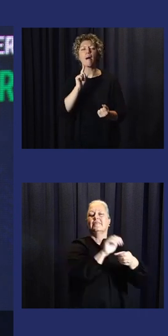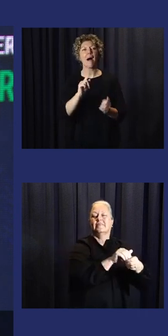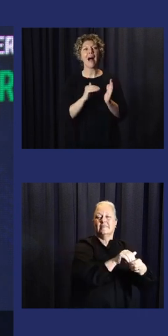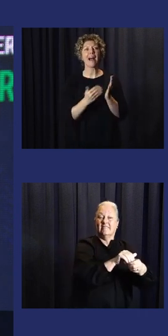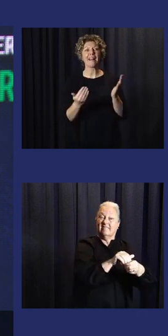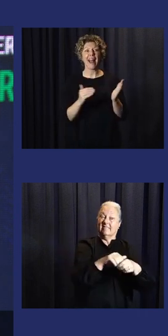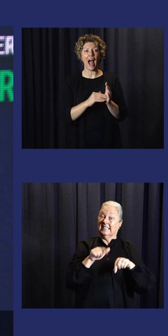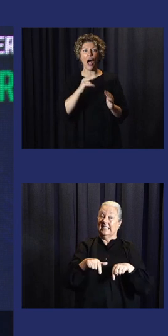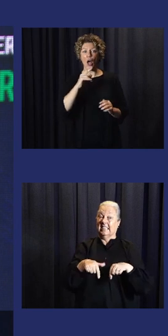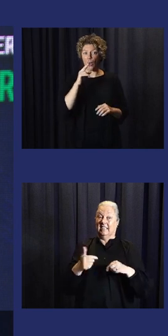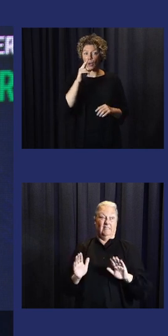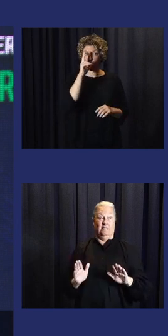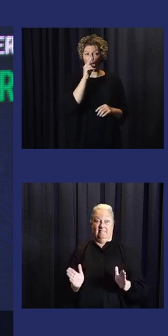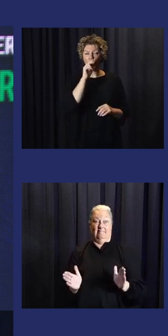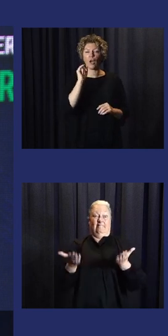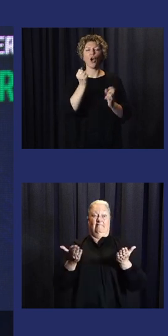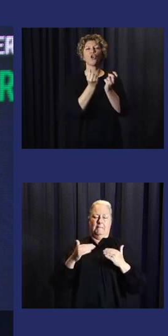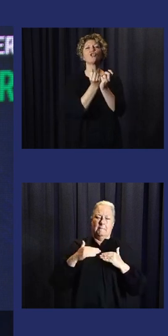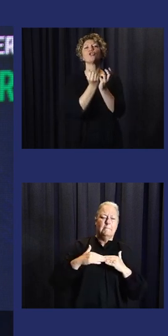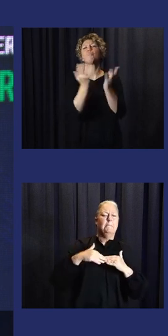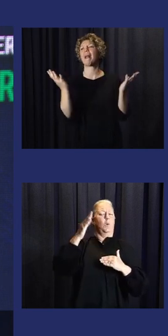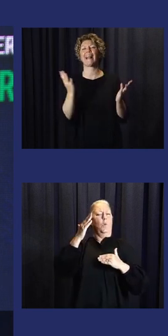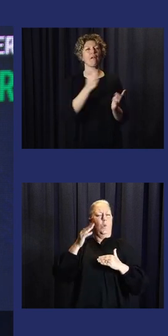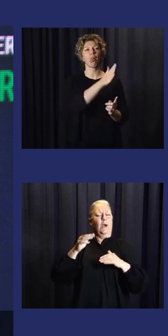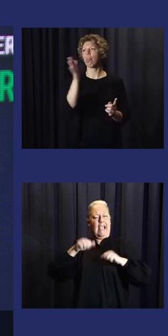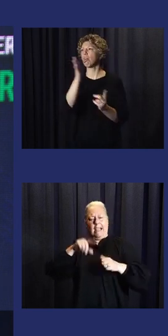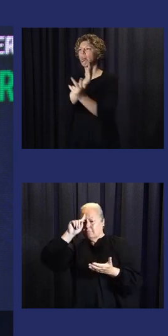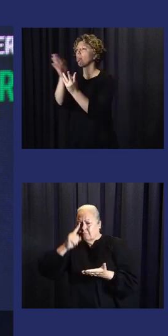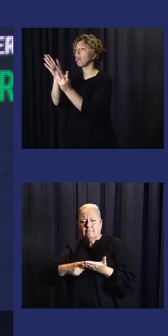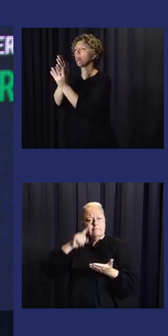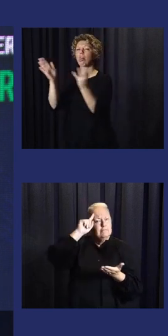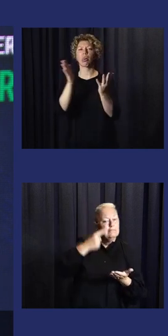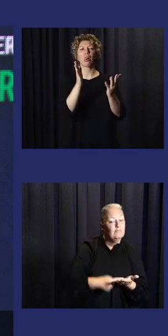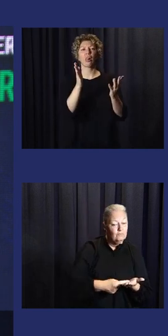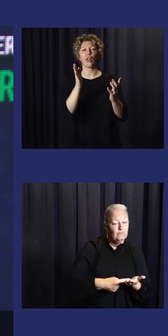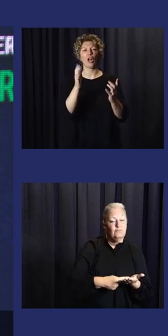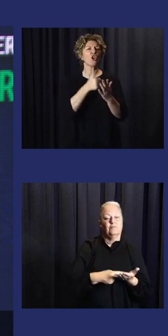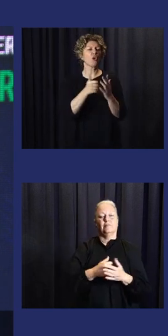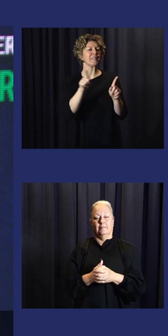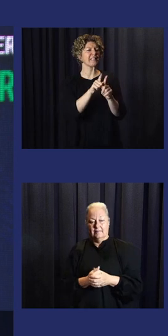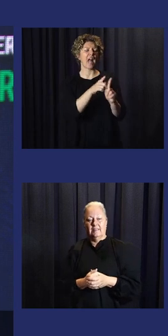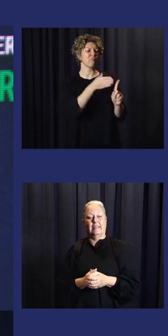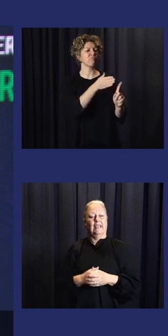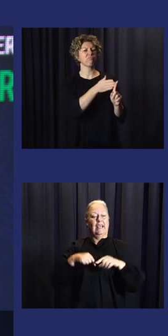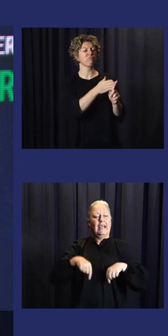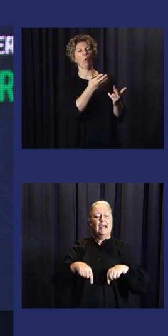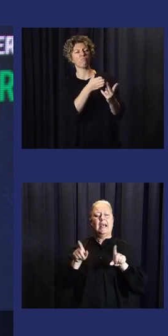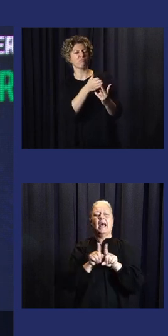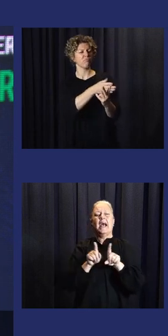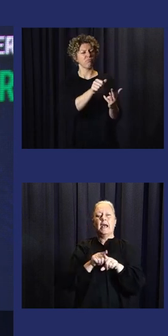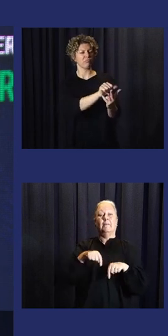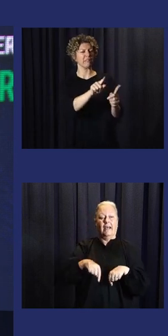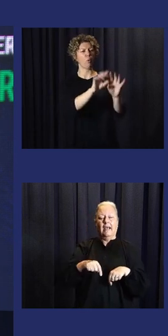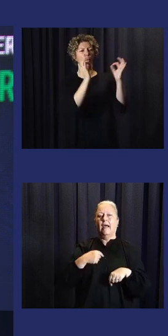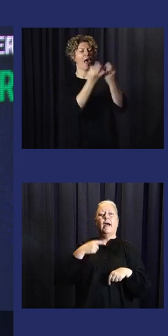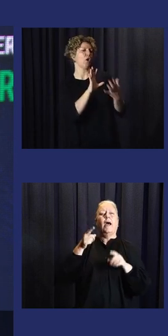the youth had too many choices and distractions. It is indeed a great challenge for all the Red Cross and Red